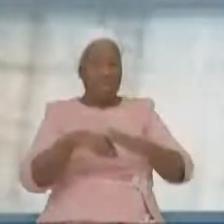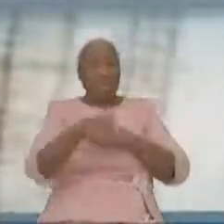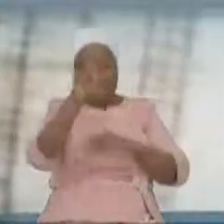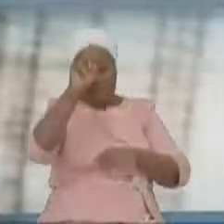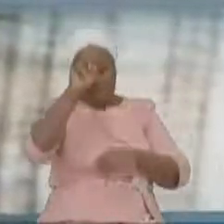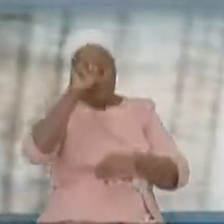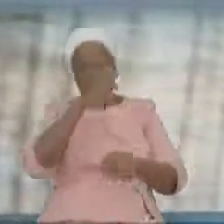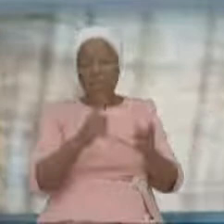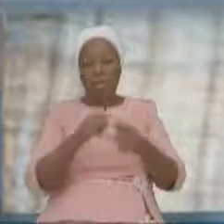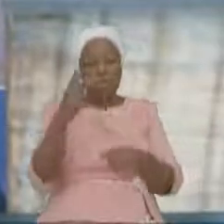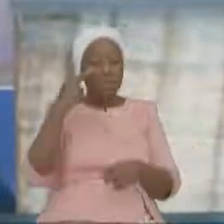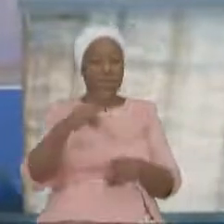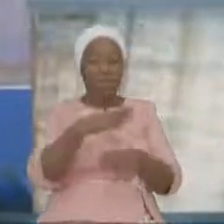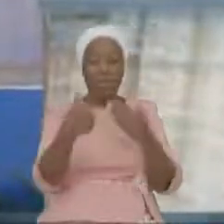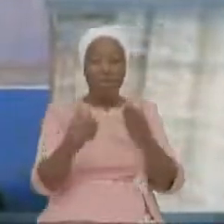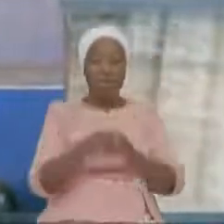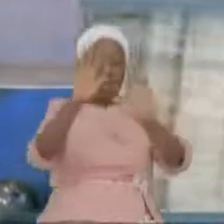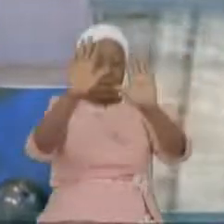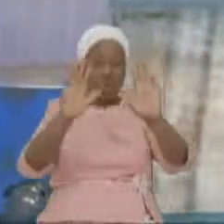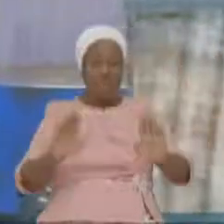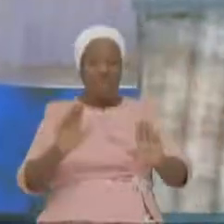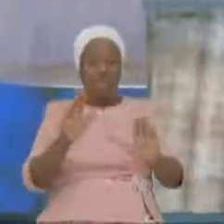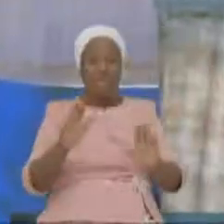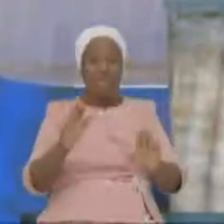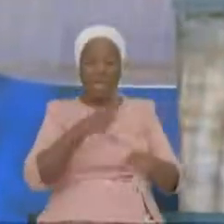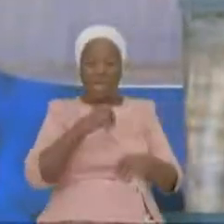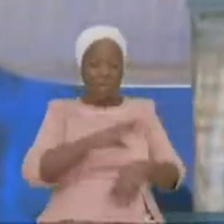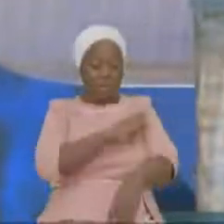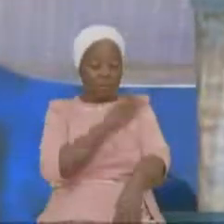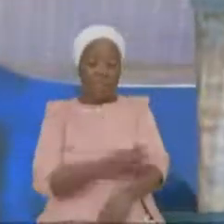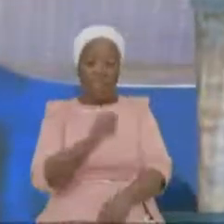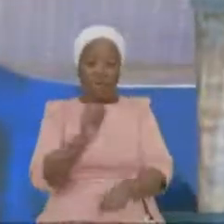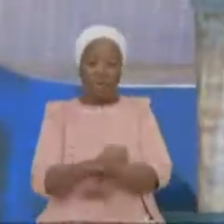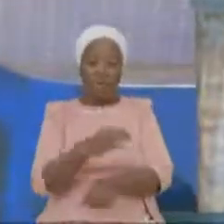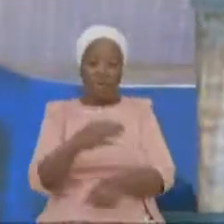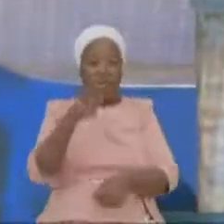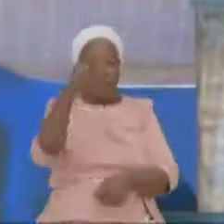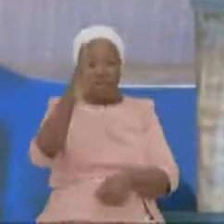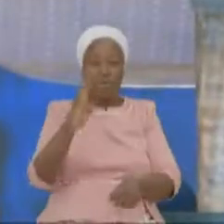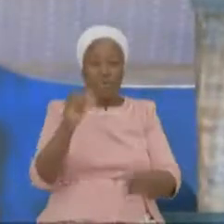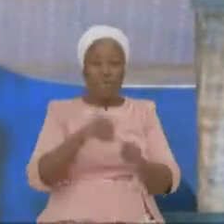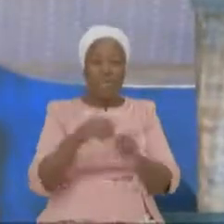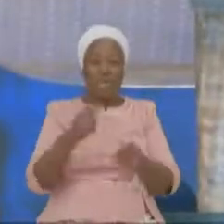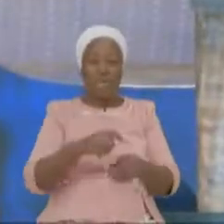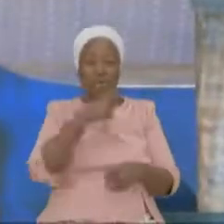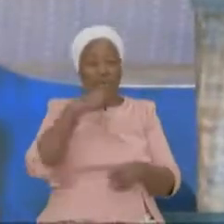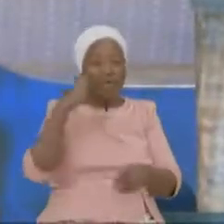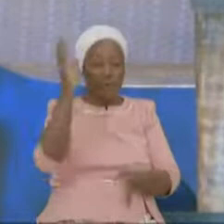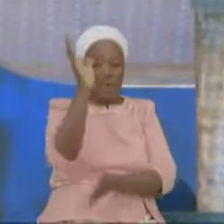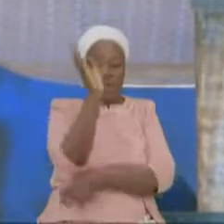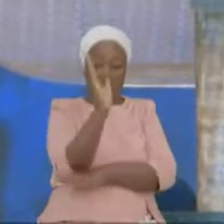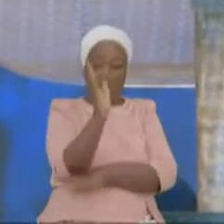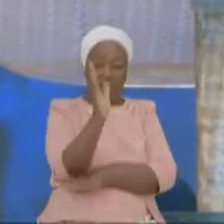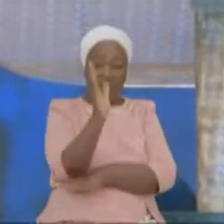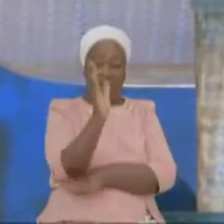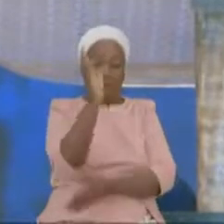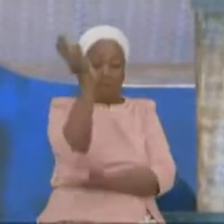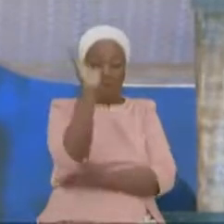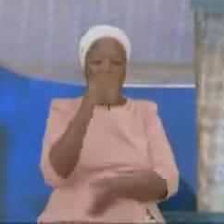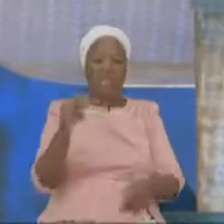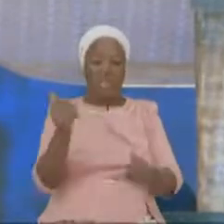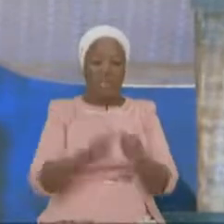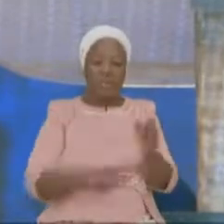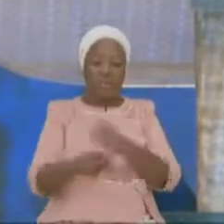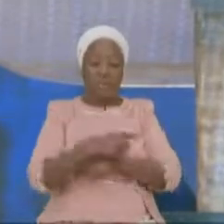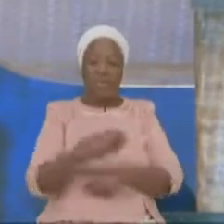and look at all the signs and the wonders and the mighty works of God in the wilderness. Manna every day, water